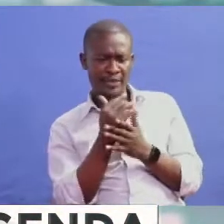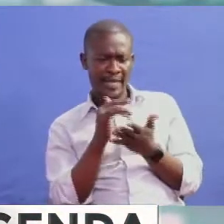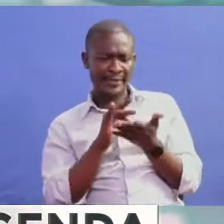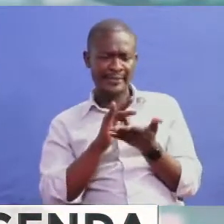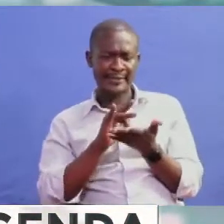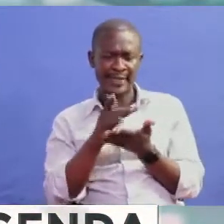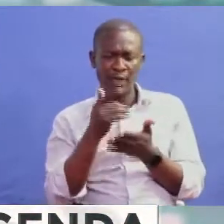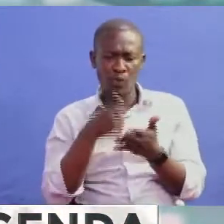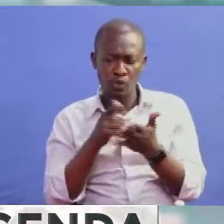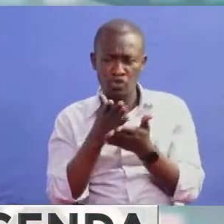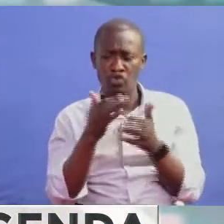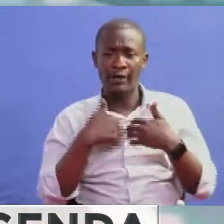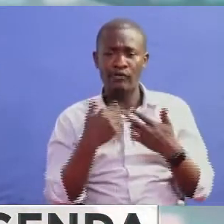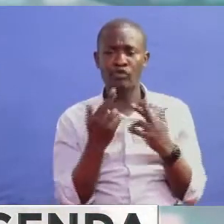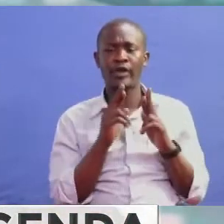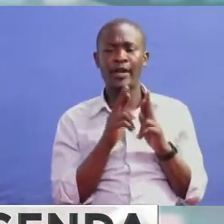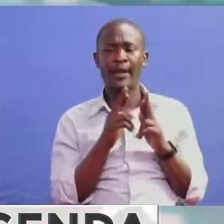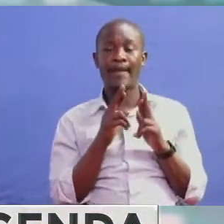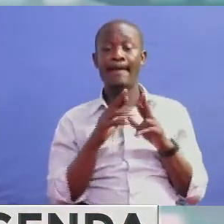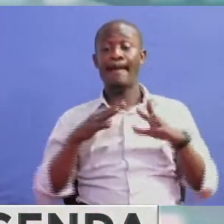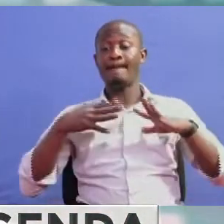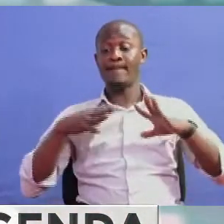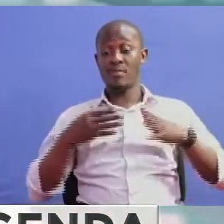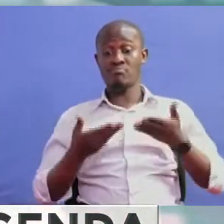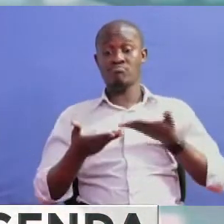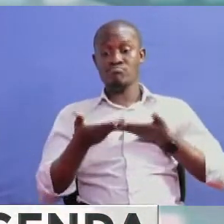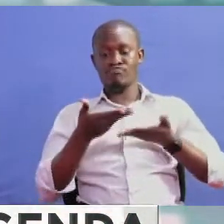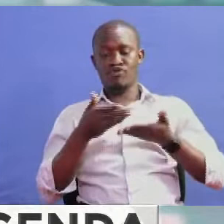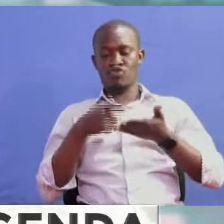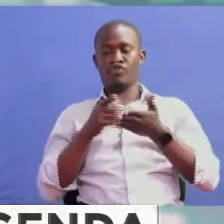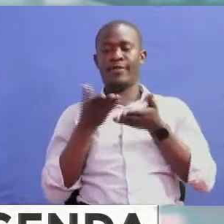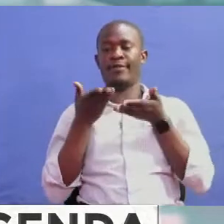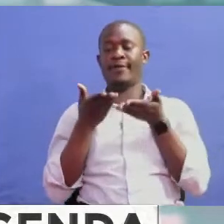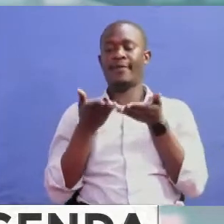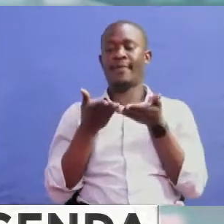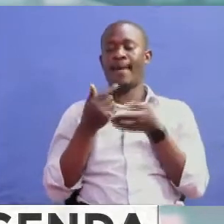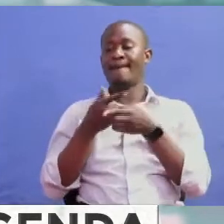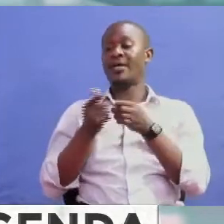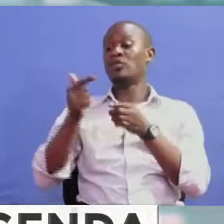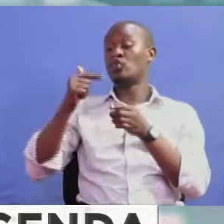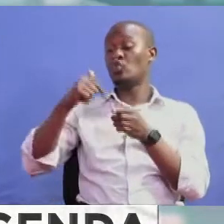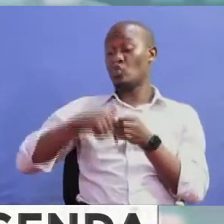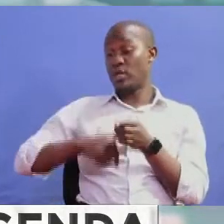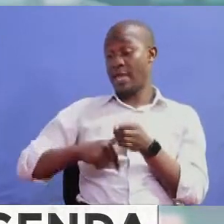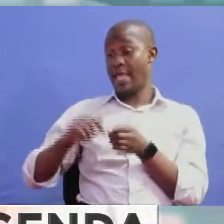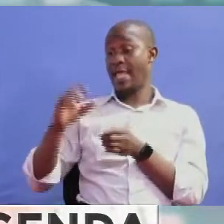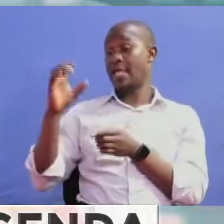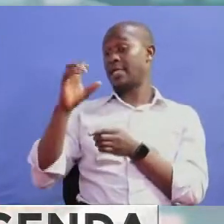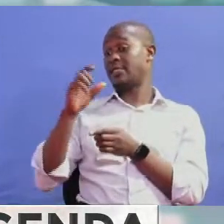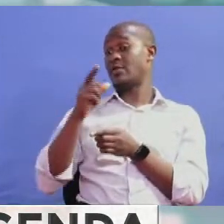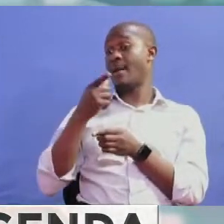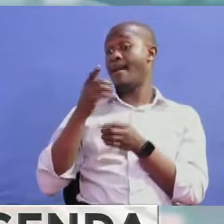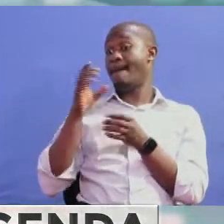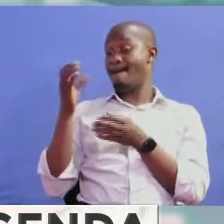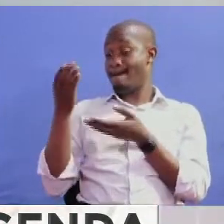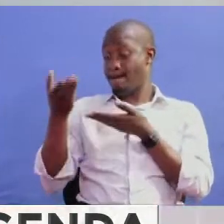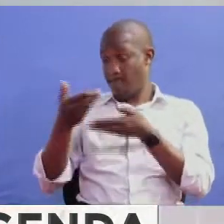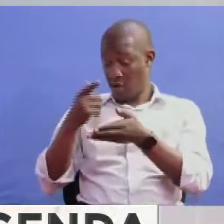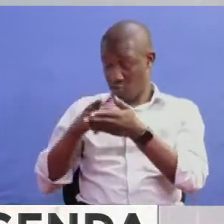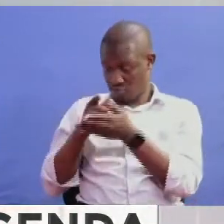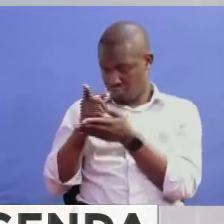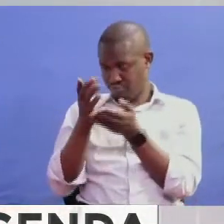have. Looking back, people bought what was available. But today, customers are buying what they want. And